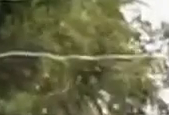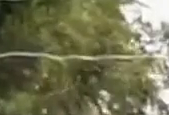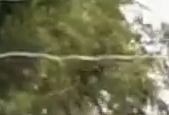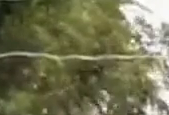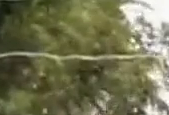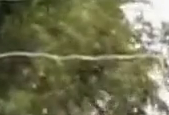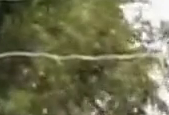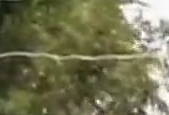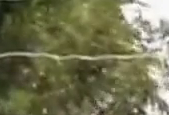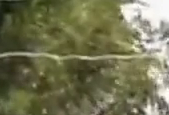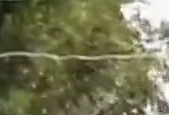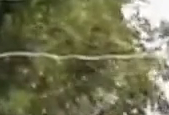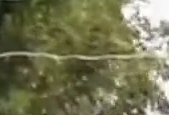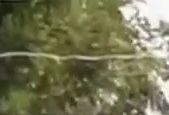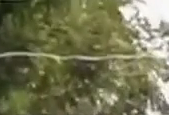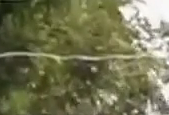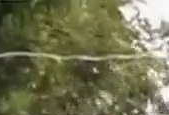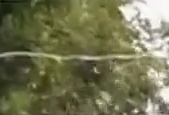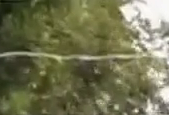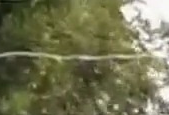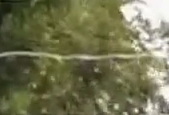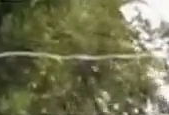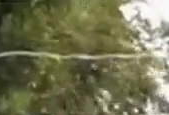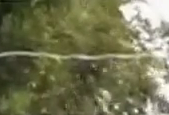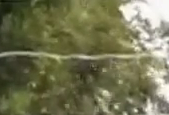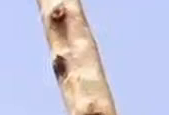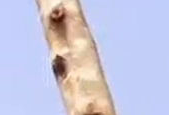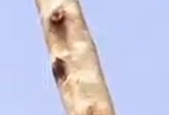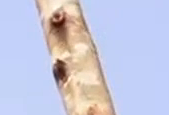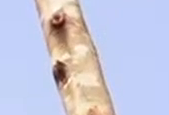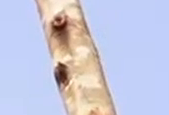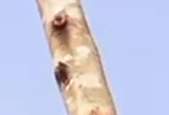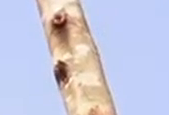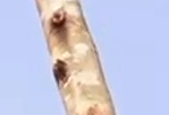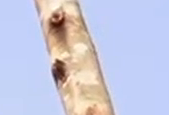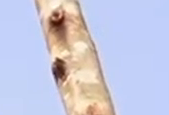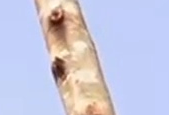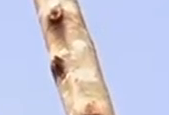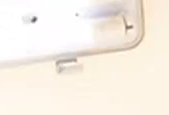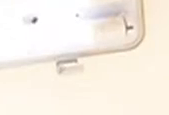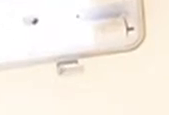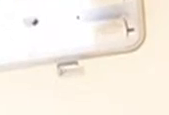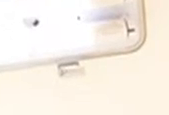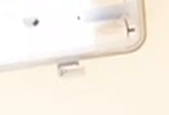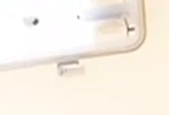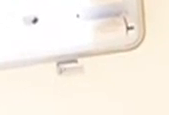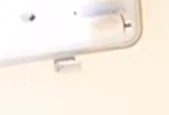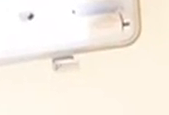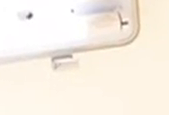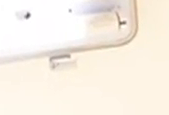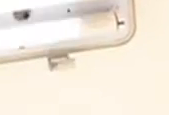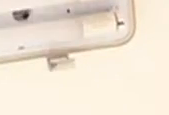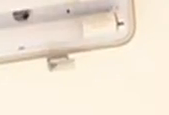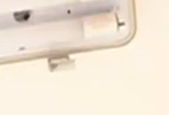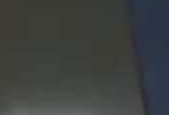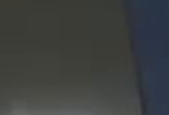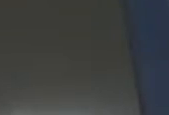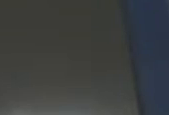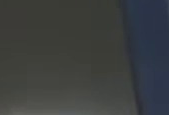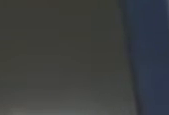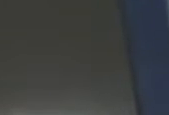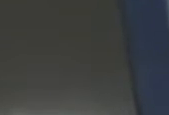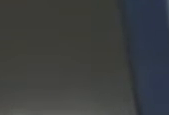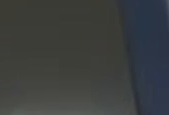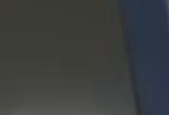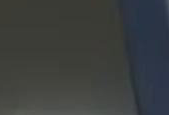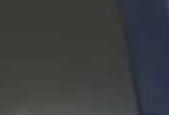Sasa hii inakos heating kwa electronics, na ukitumia for long sana inaharibu electronics. However, his mother Monica Atieno